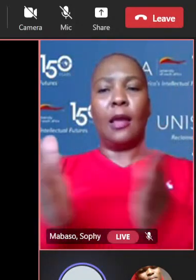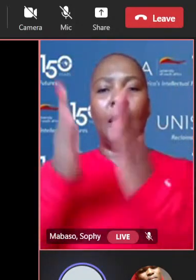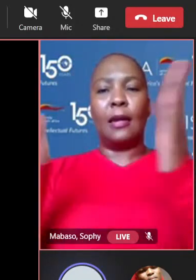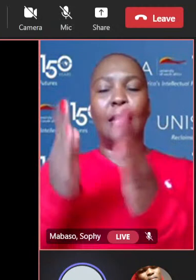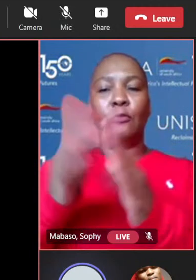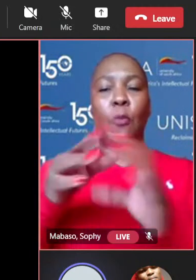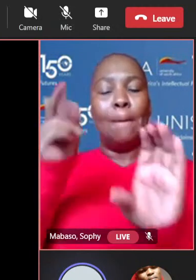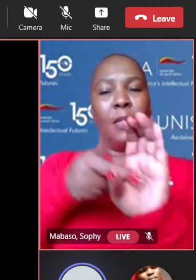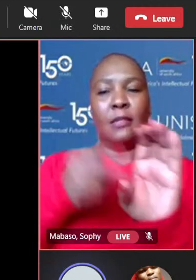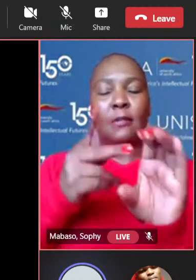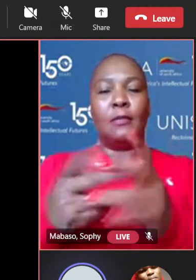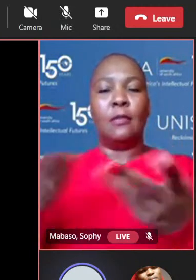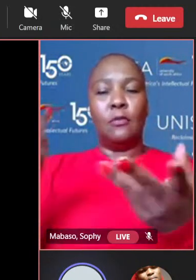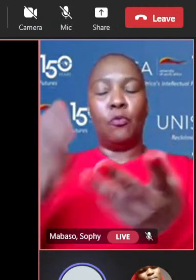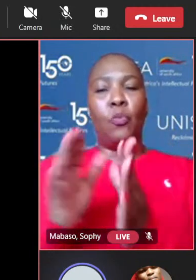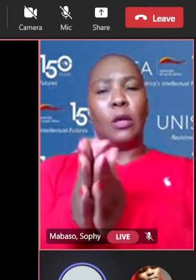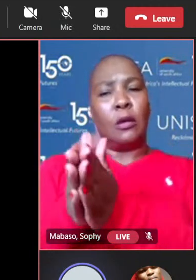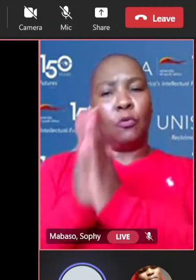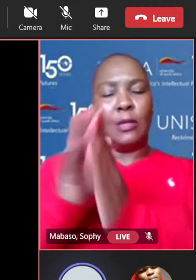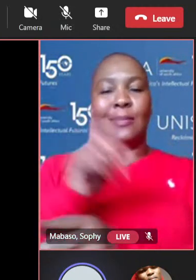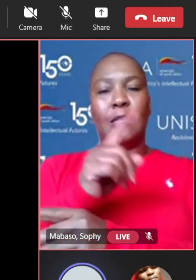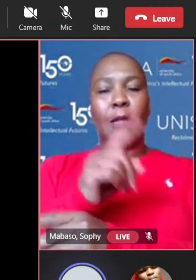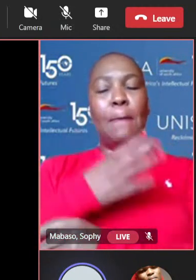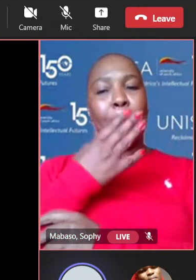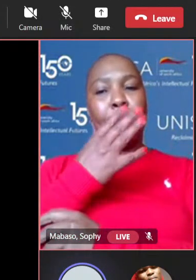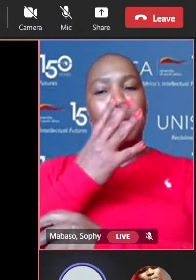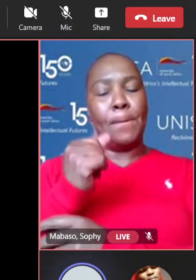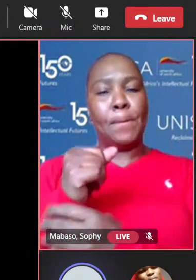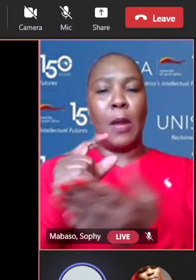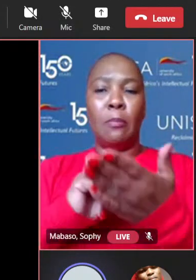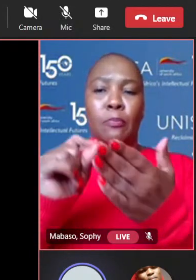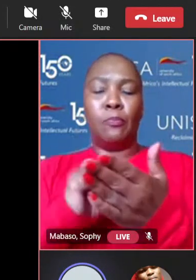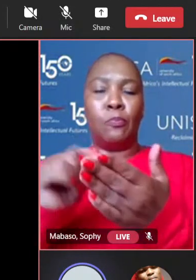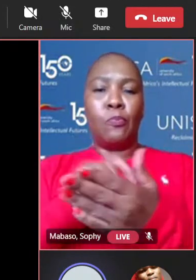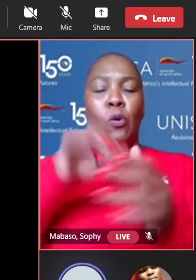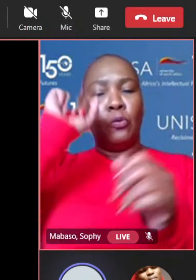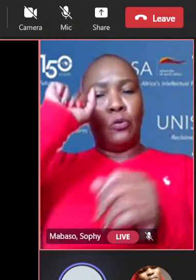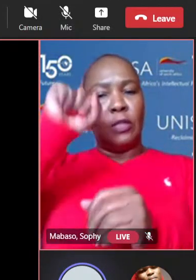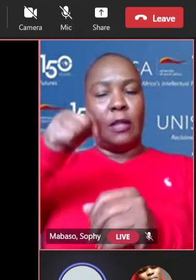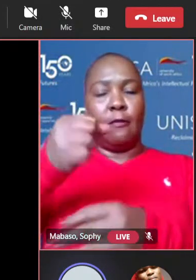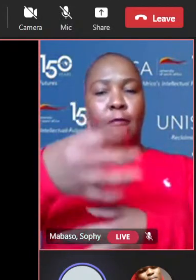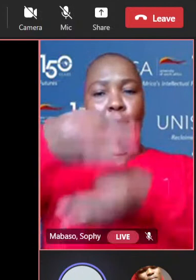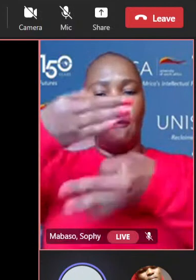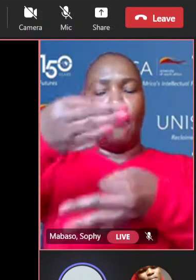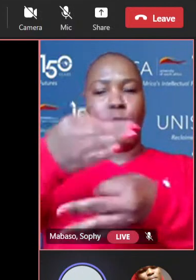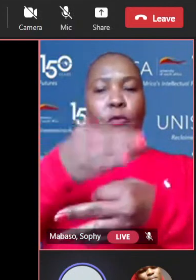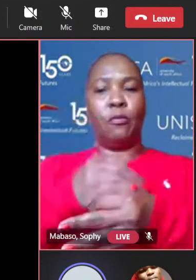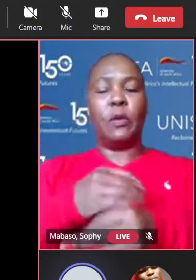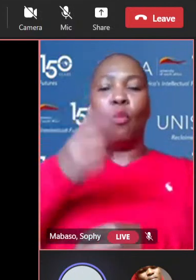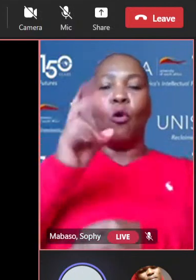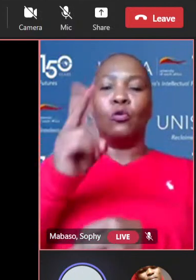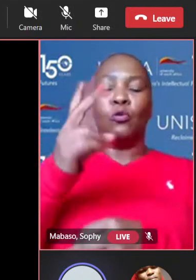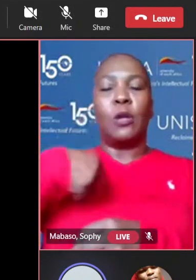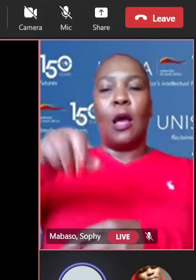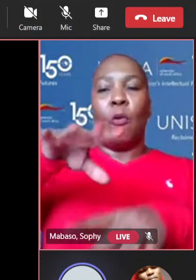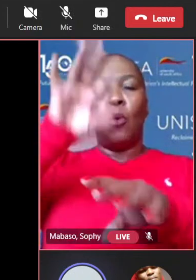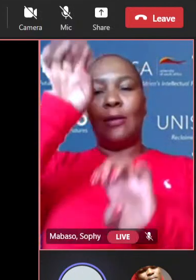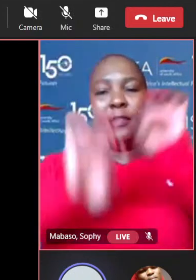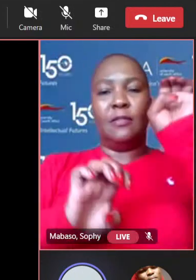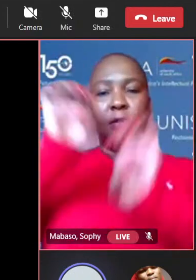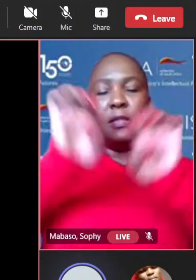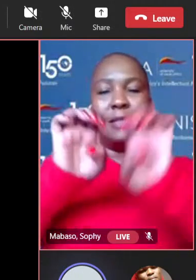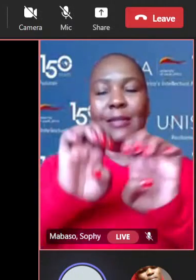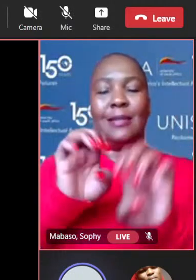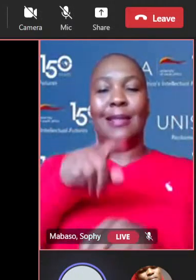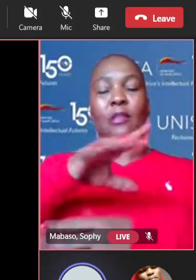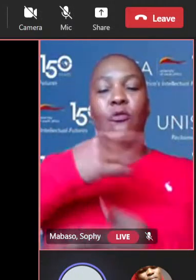participate. We request that you complete the consent form. You also complete our survey that we will issue out. This will assist us